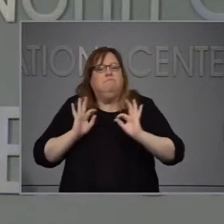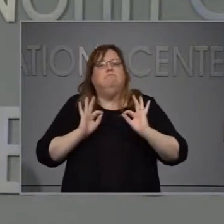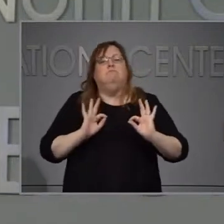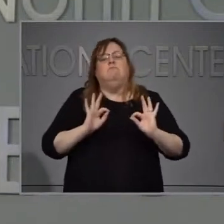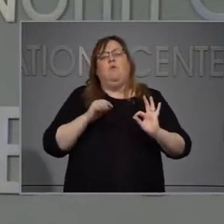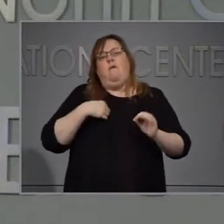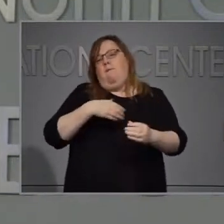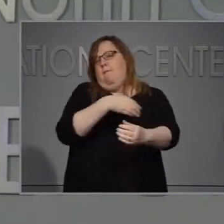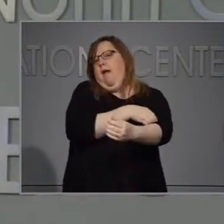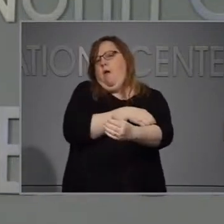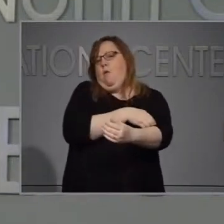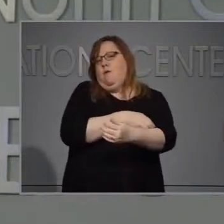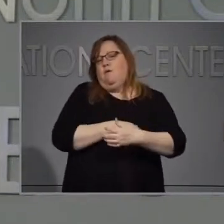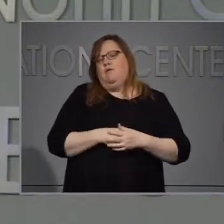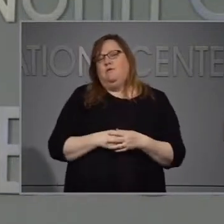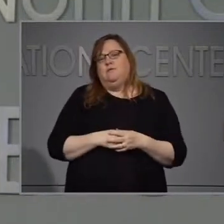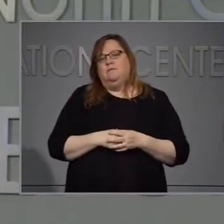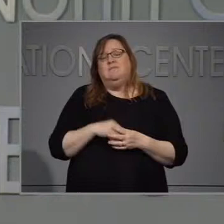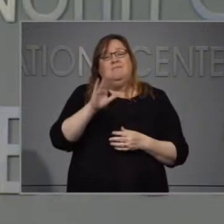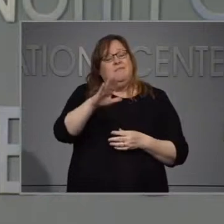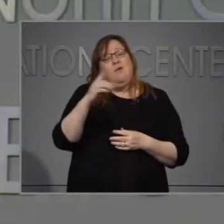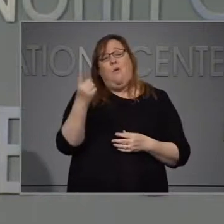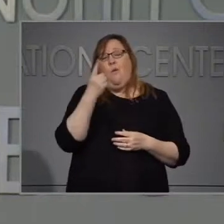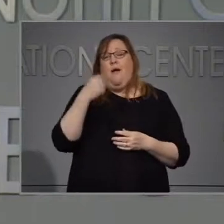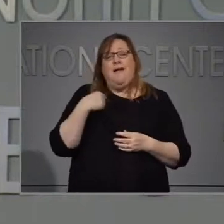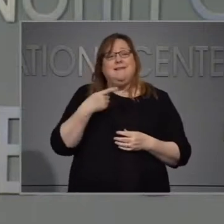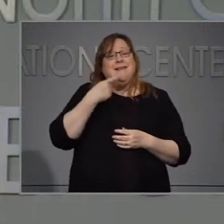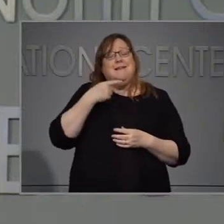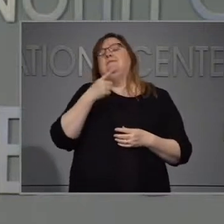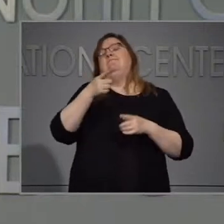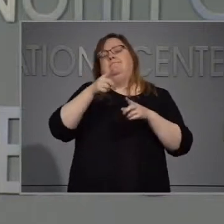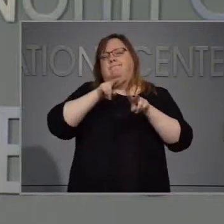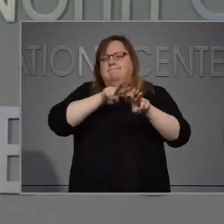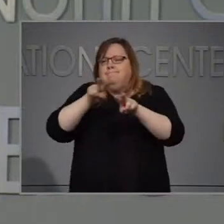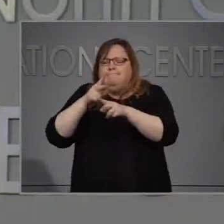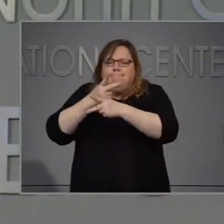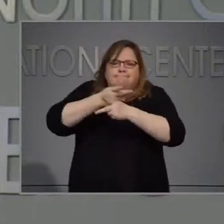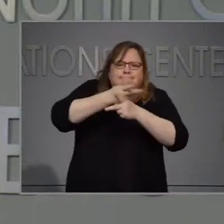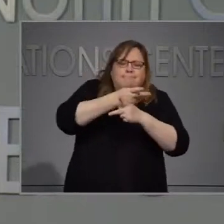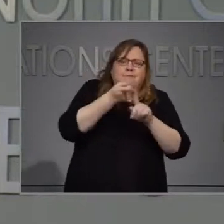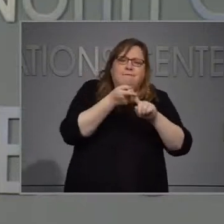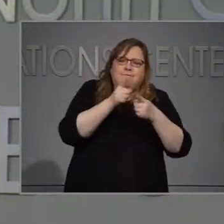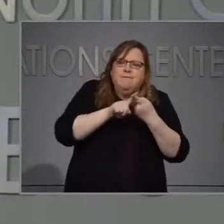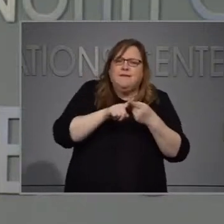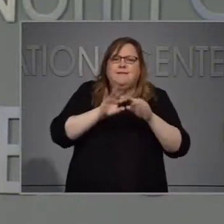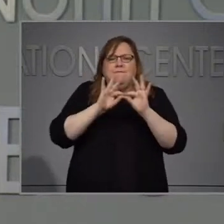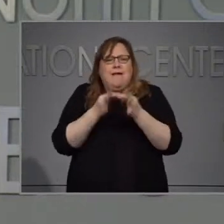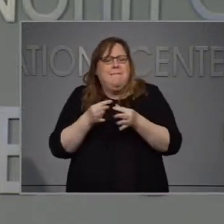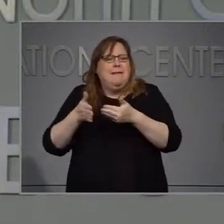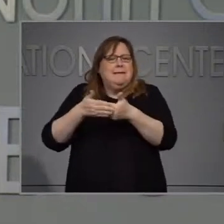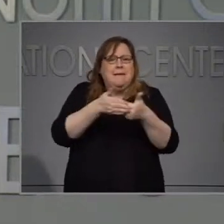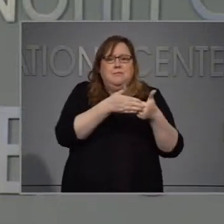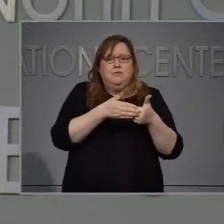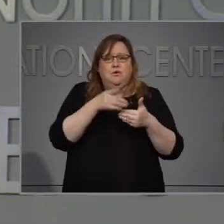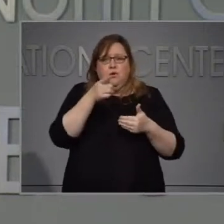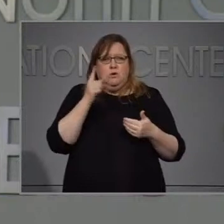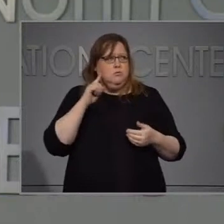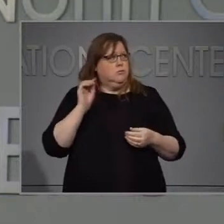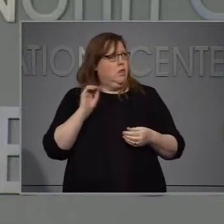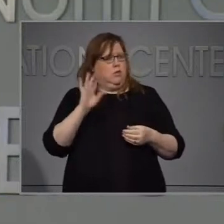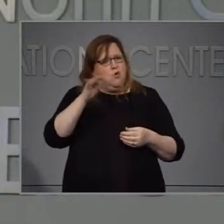And as always, don't forget to look out for your family, friends, and neighbors, and to call your loved ones daily, especially during this